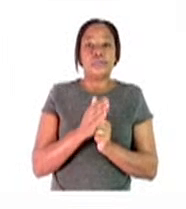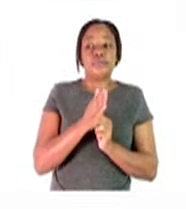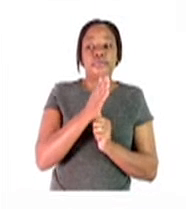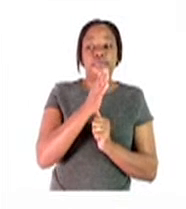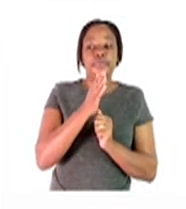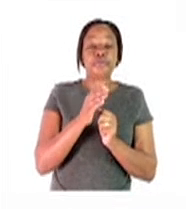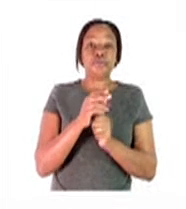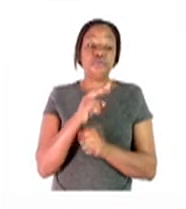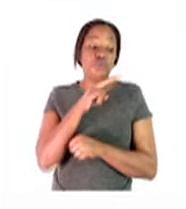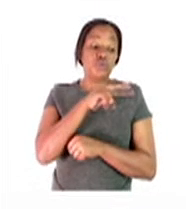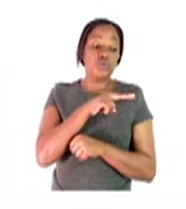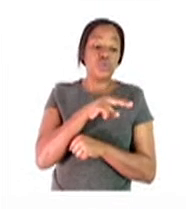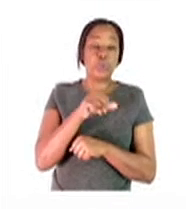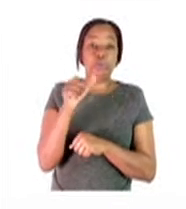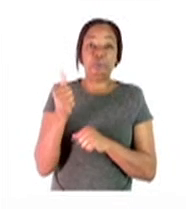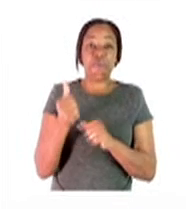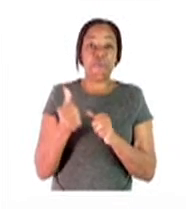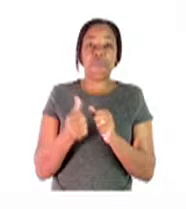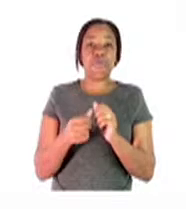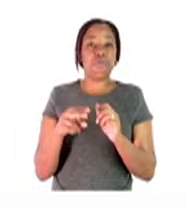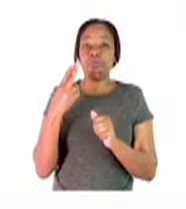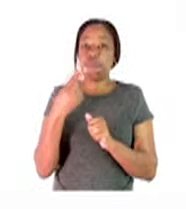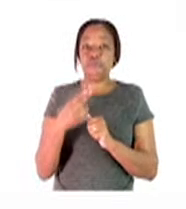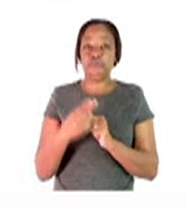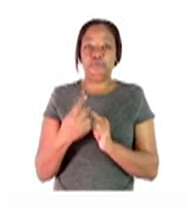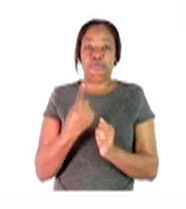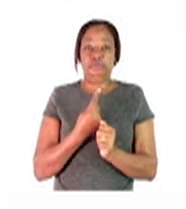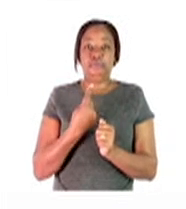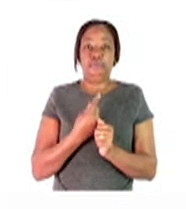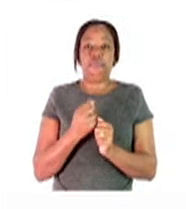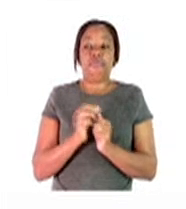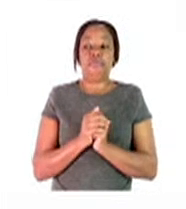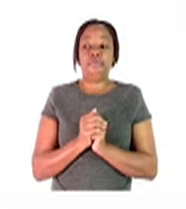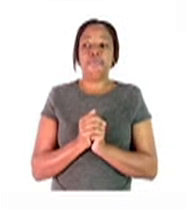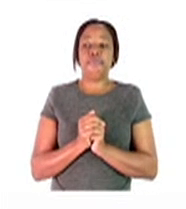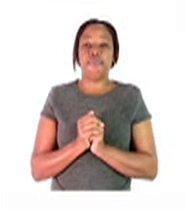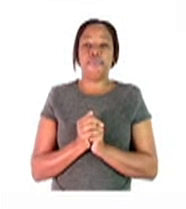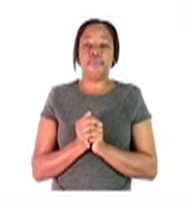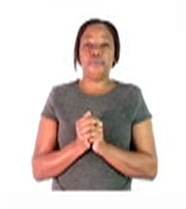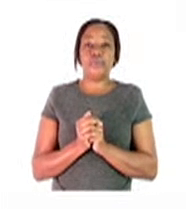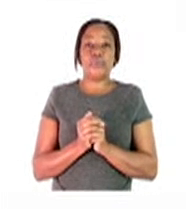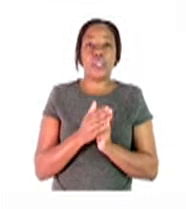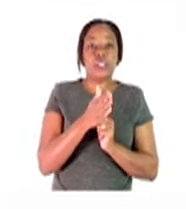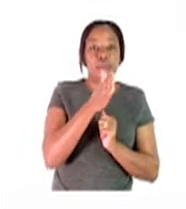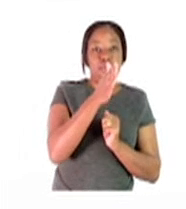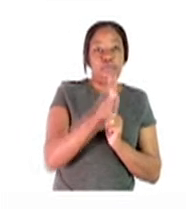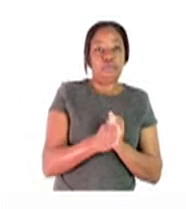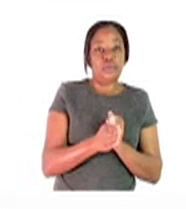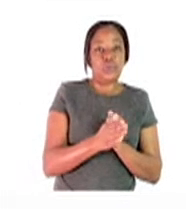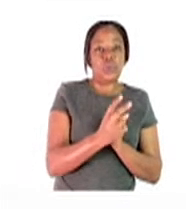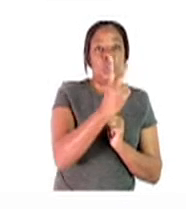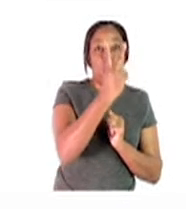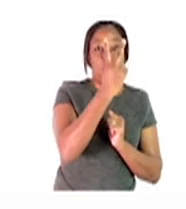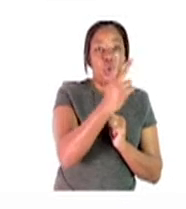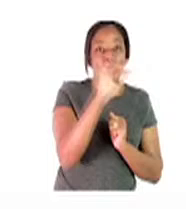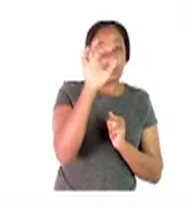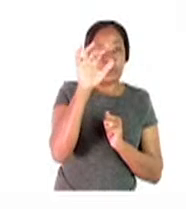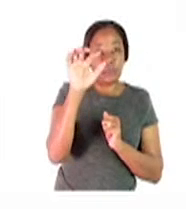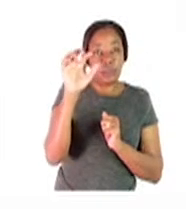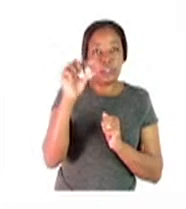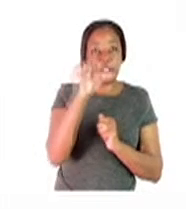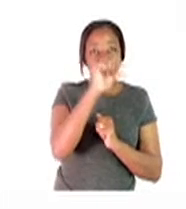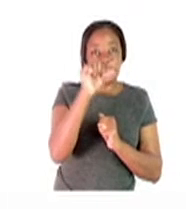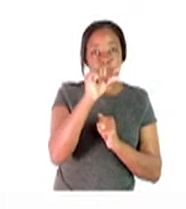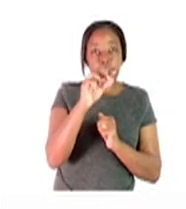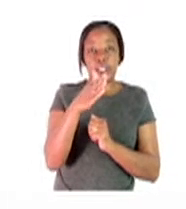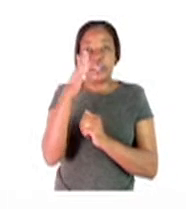words. Are we together? So you have to write for me the 2-letter words on the left and the 3-letter words on the right. Now, what do